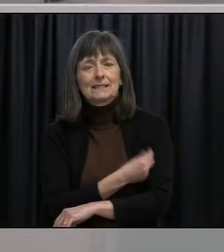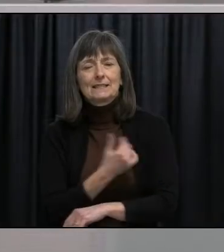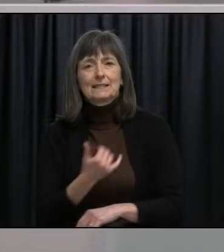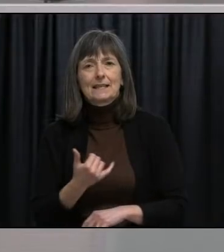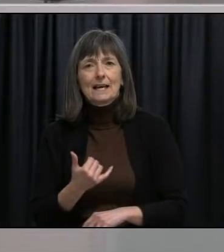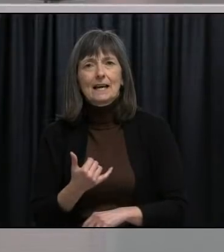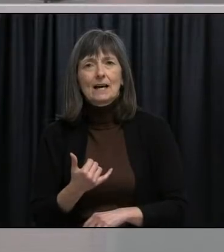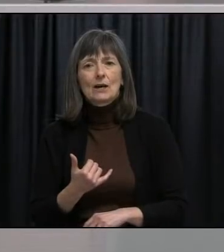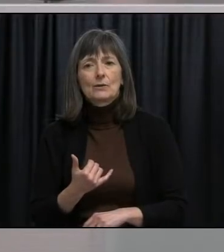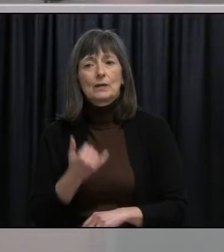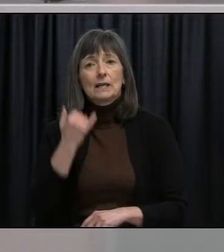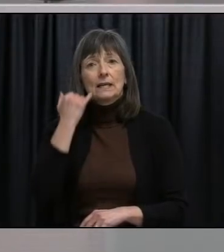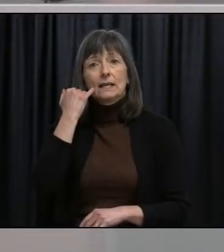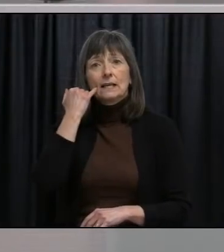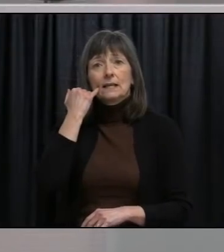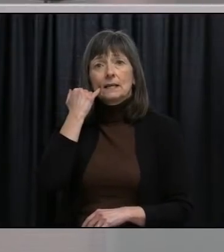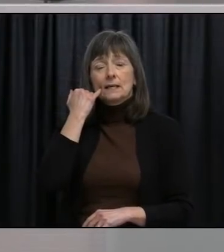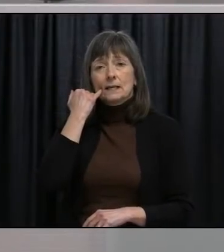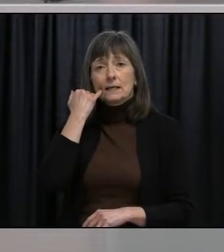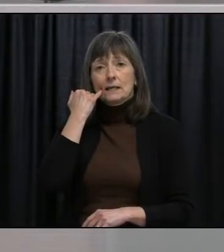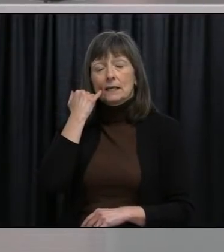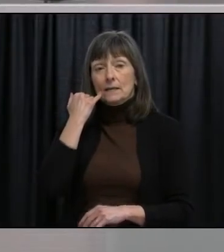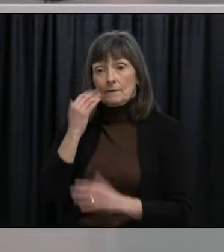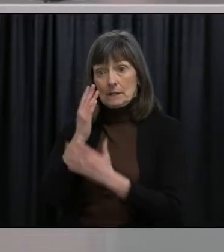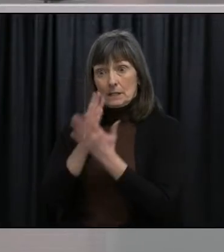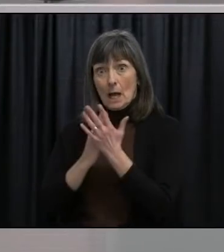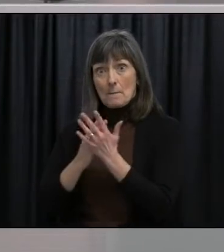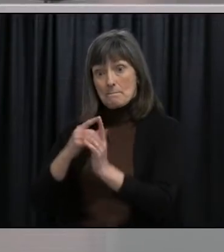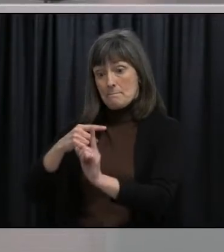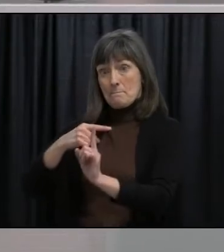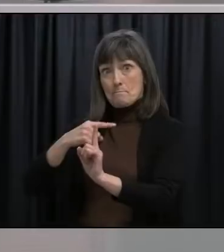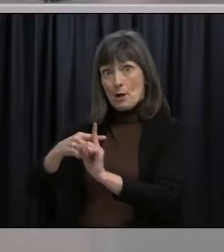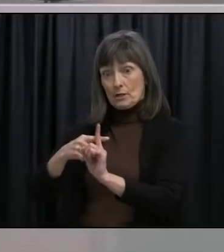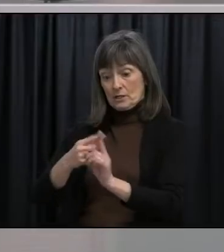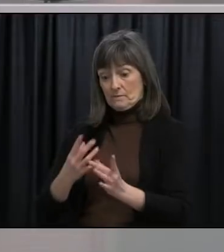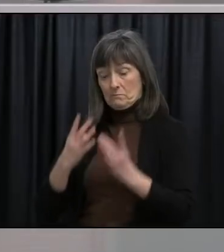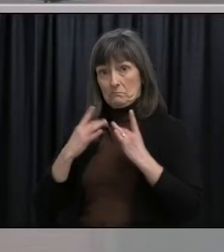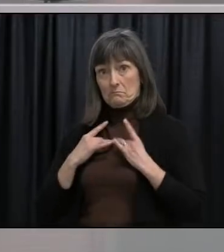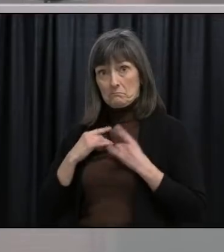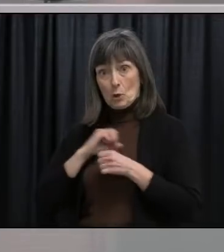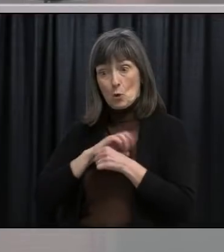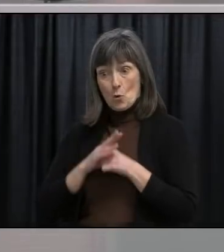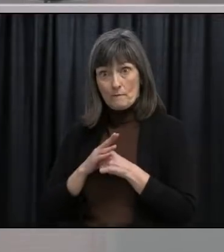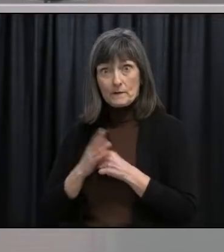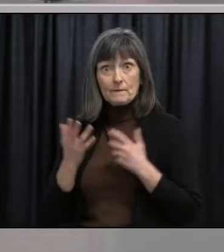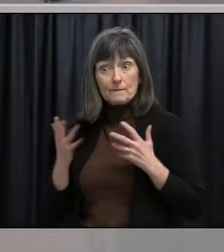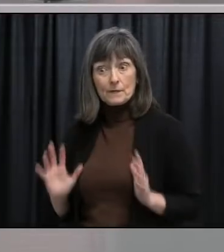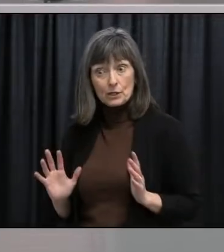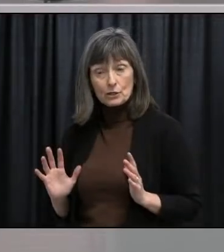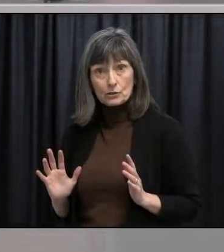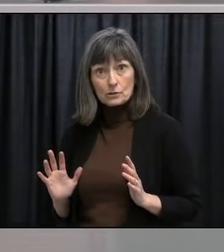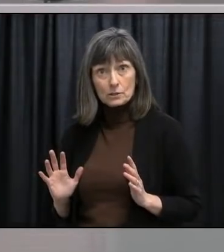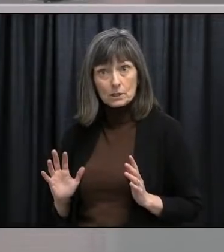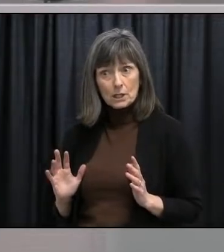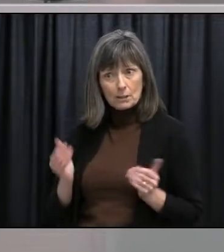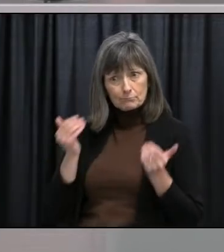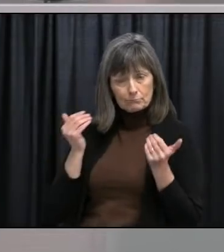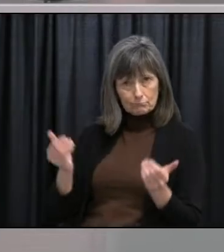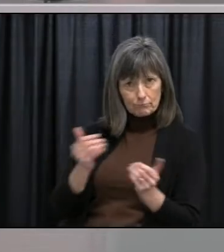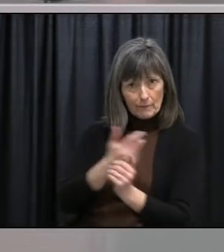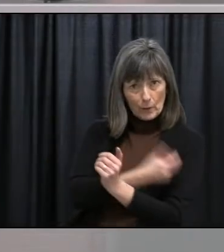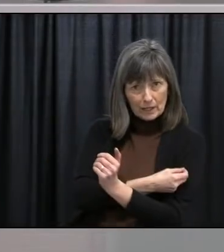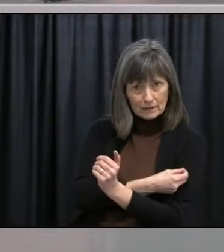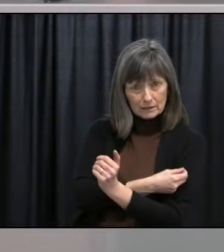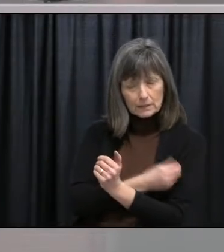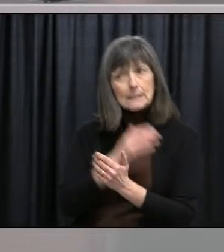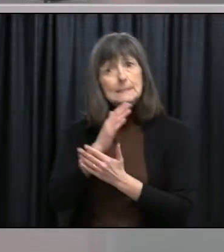have tested positive? Because obviously we know people could potentially get this disease again. So just to clarify for a lot of the questions I'm getting